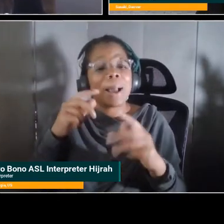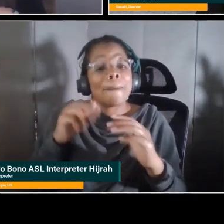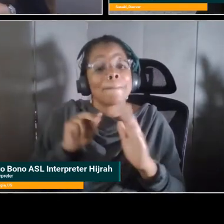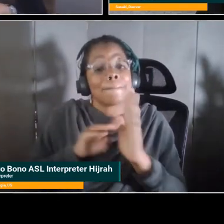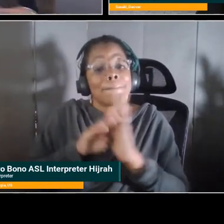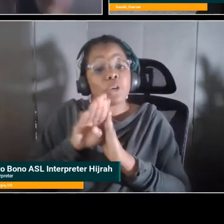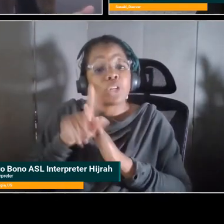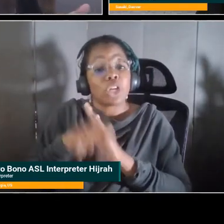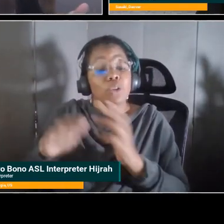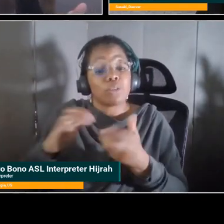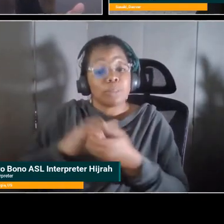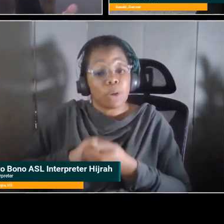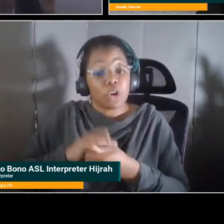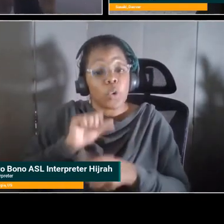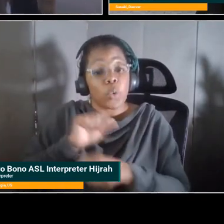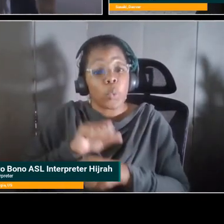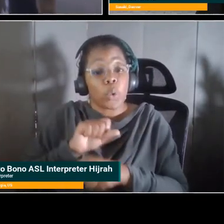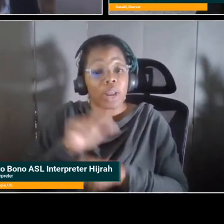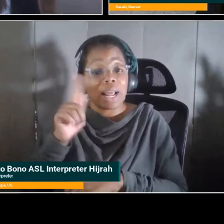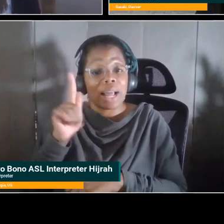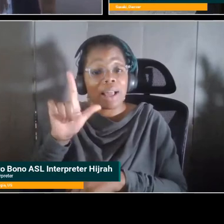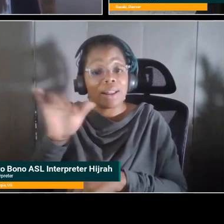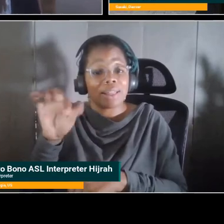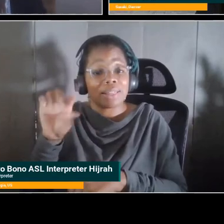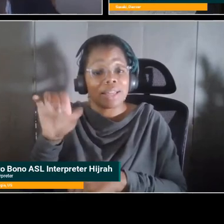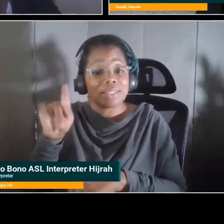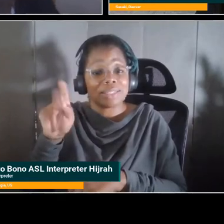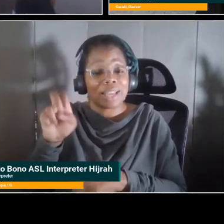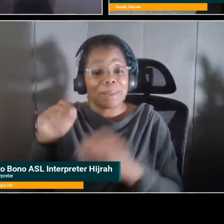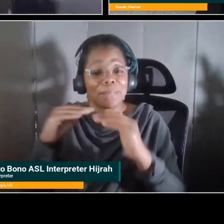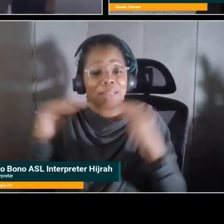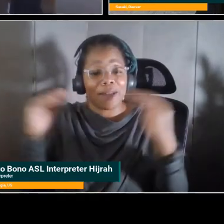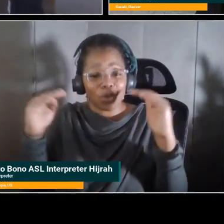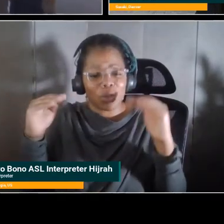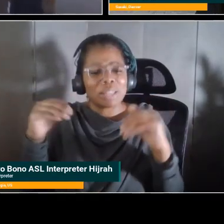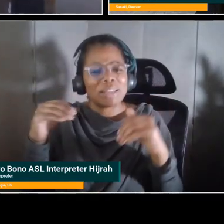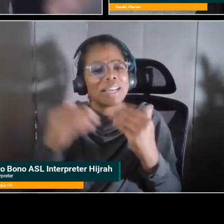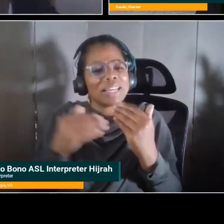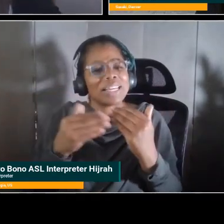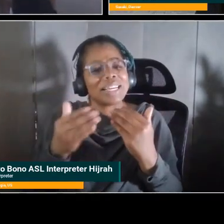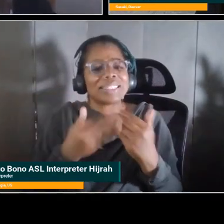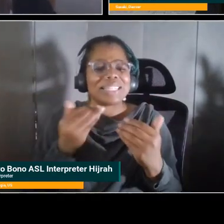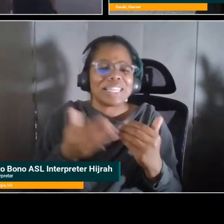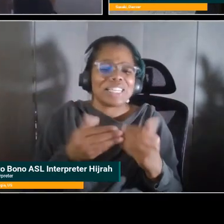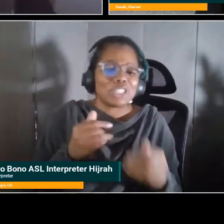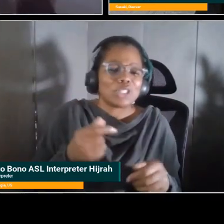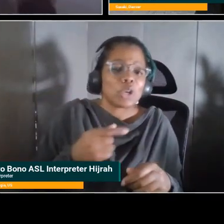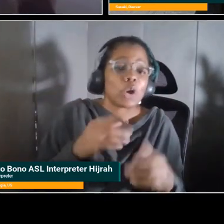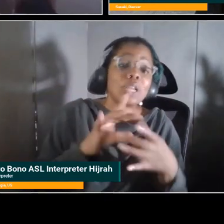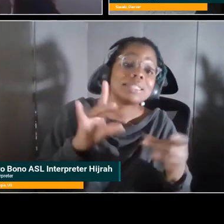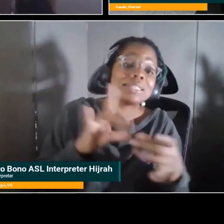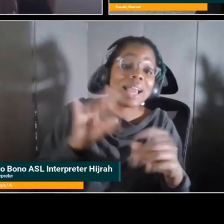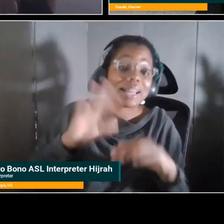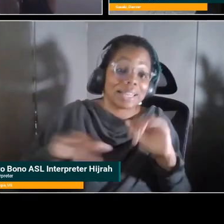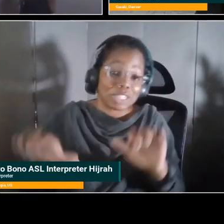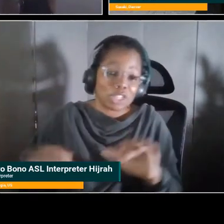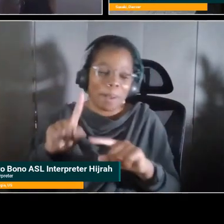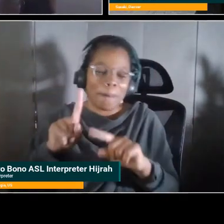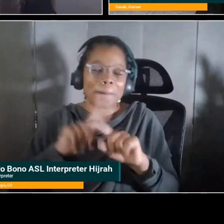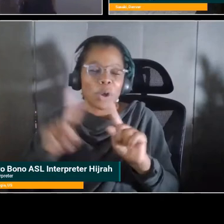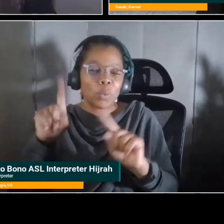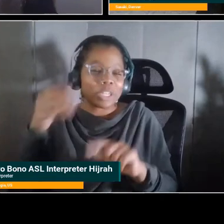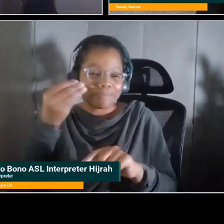partnerships, working at a landscape level, it's easier said than done, but those are things we should be thinking